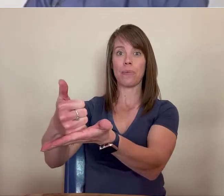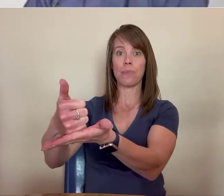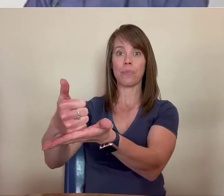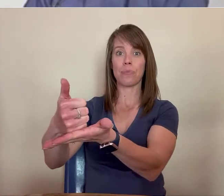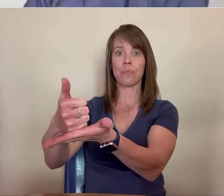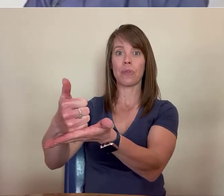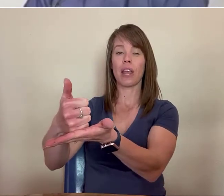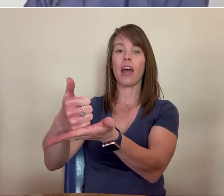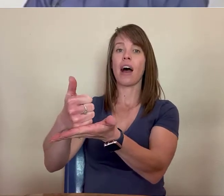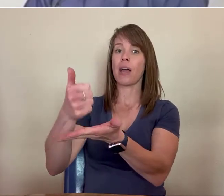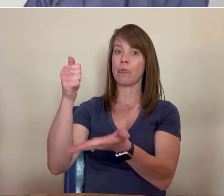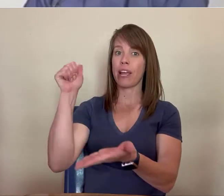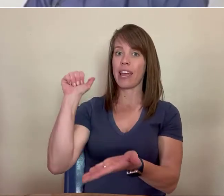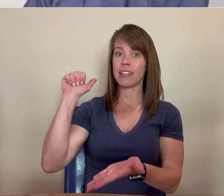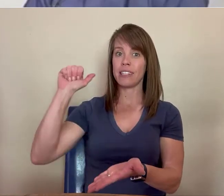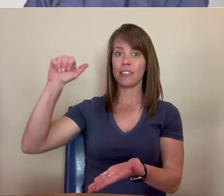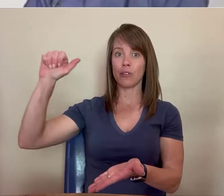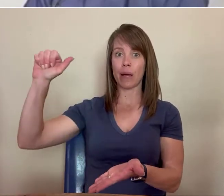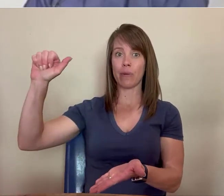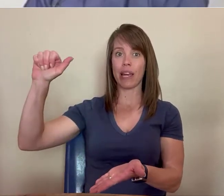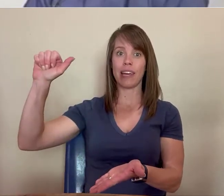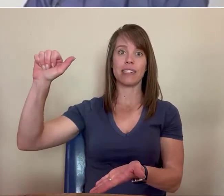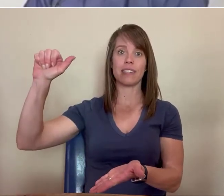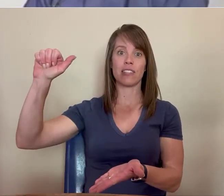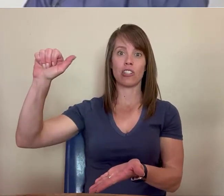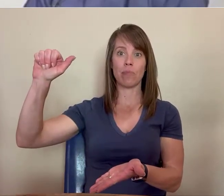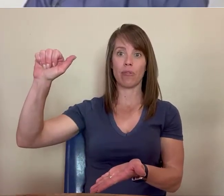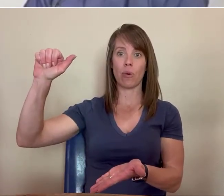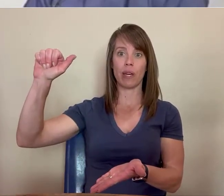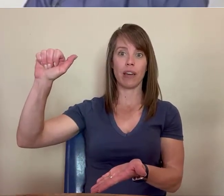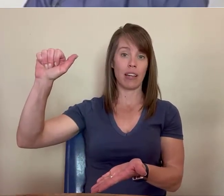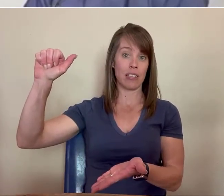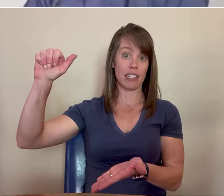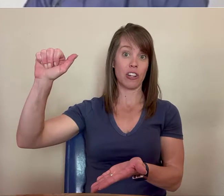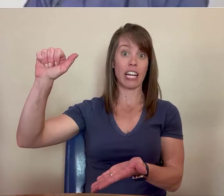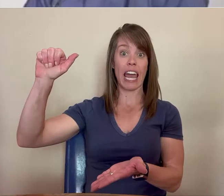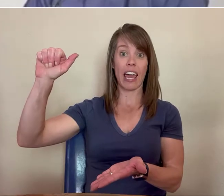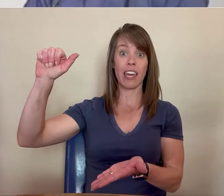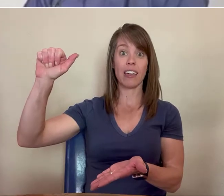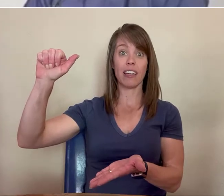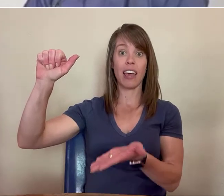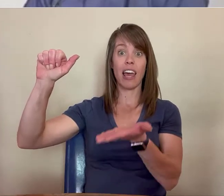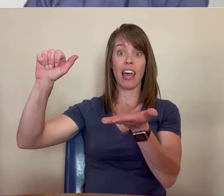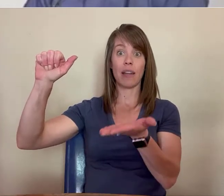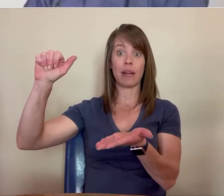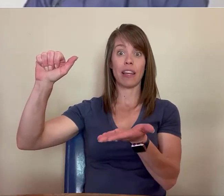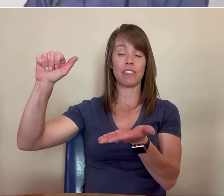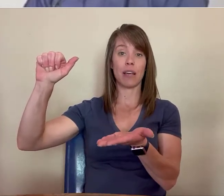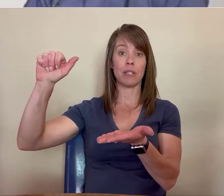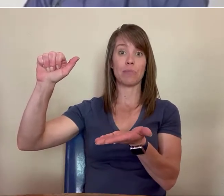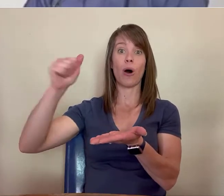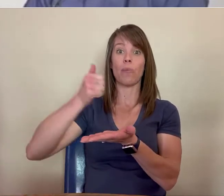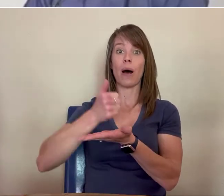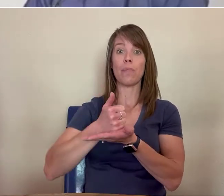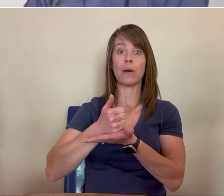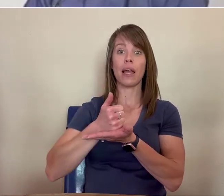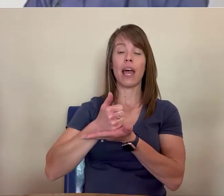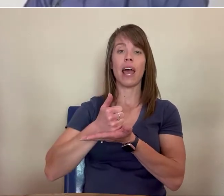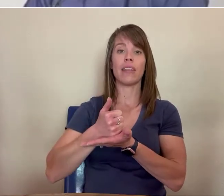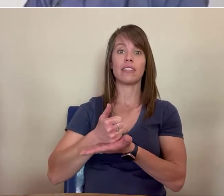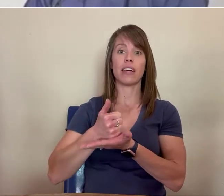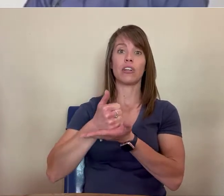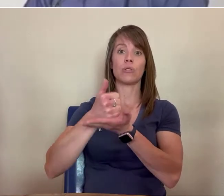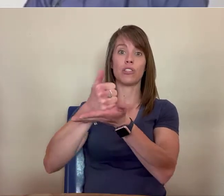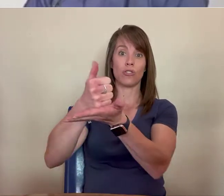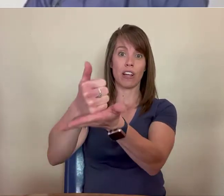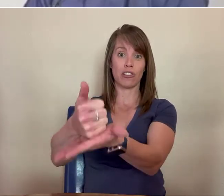help. I'm right-handed, so my right hand is in the shape of what we consider an A, and my left hand is palm up,